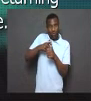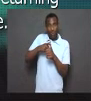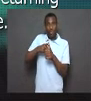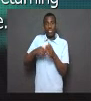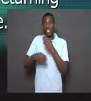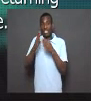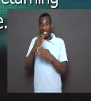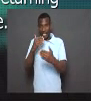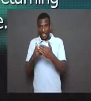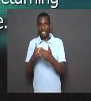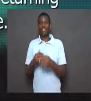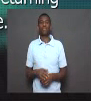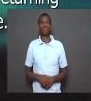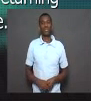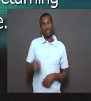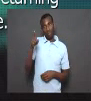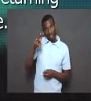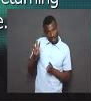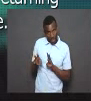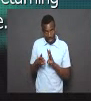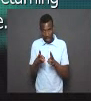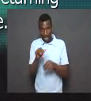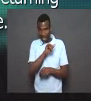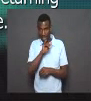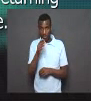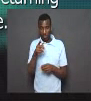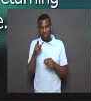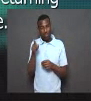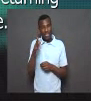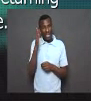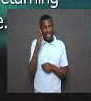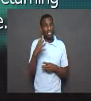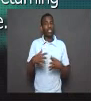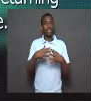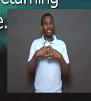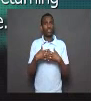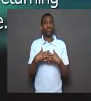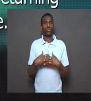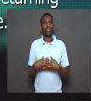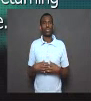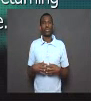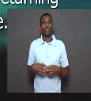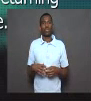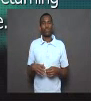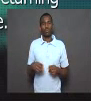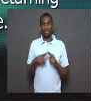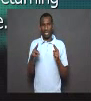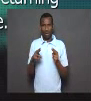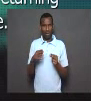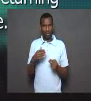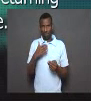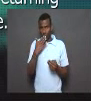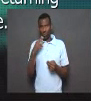original state. In this way, engines are able to produce